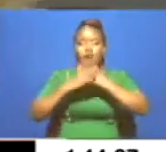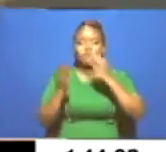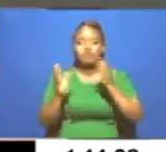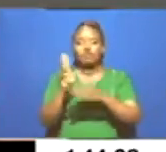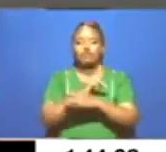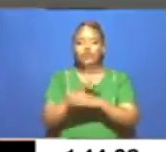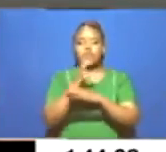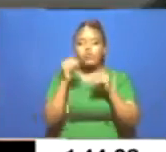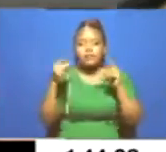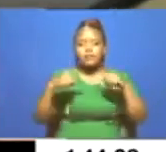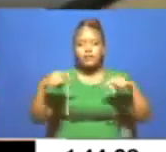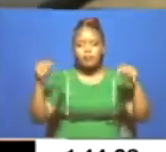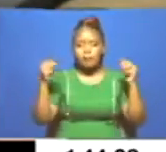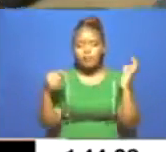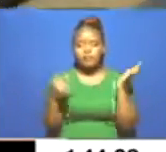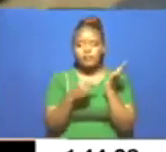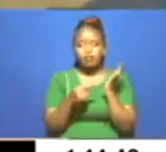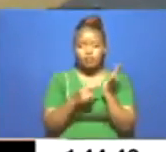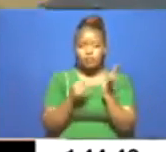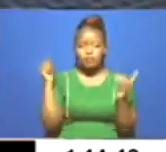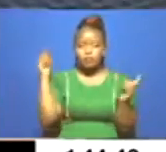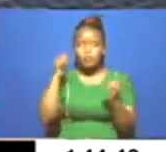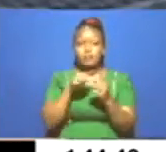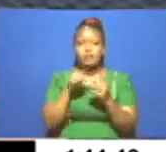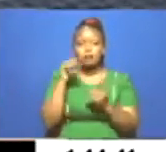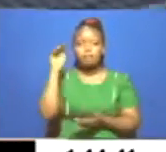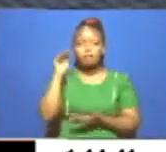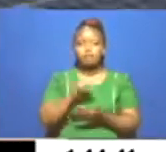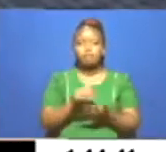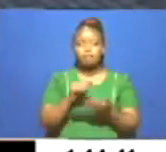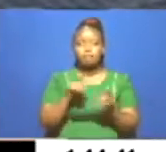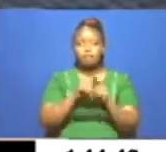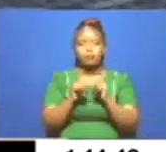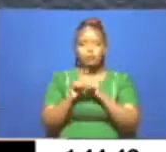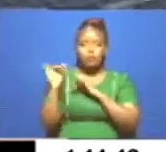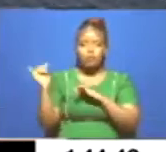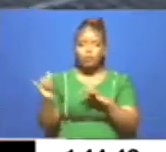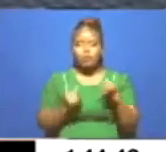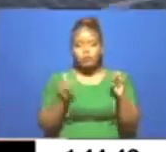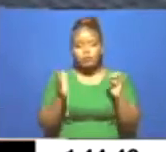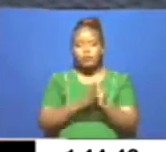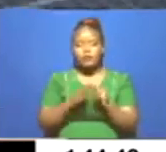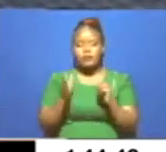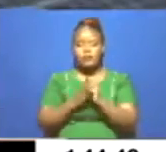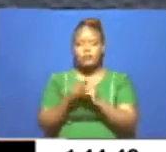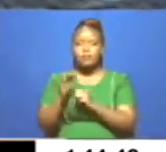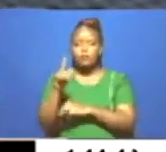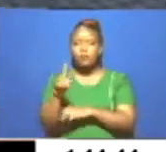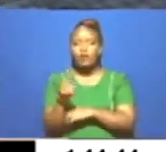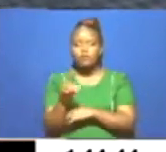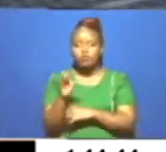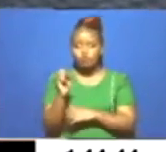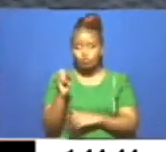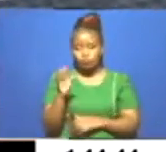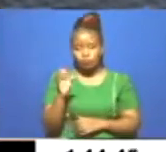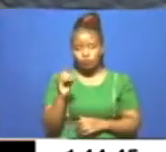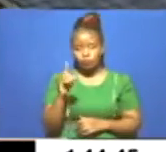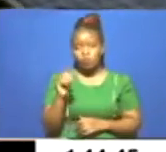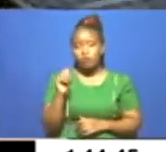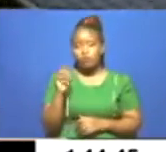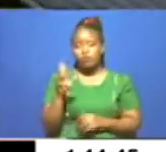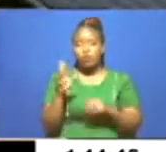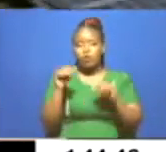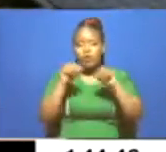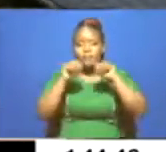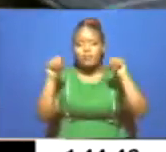aims to reduce GHG emissions by introducing a 991 kilowatt solar PV system, which will